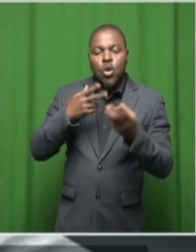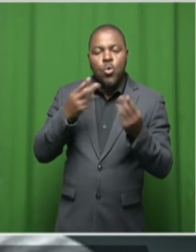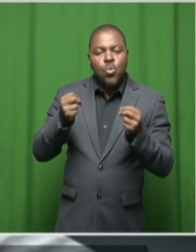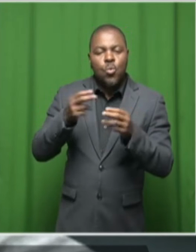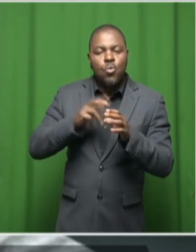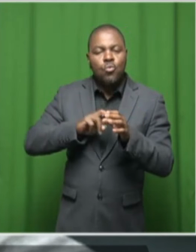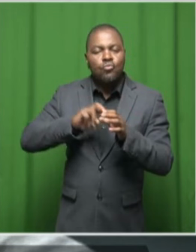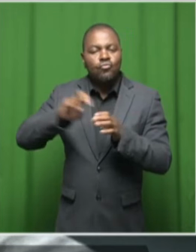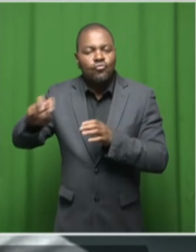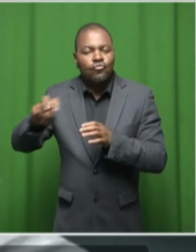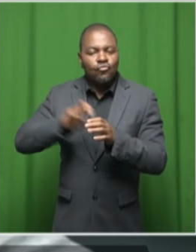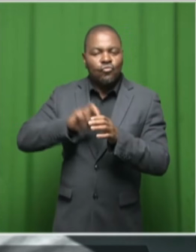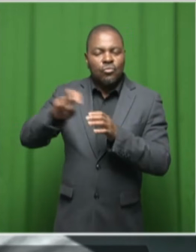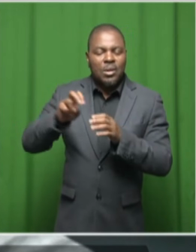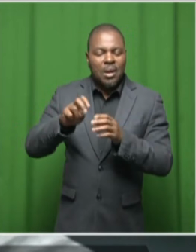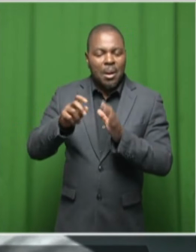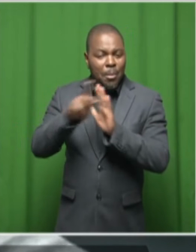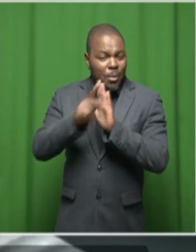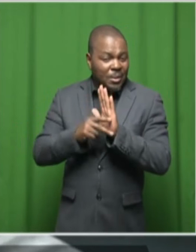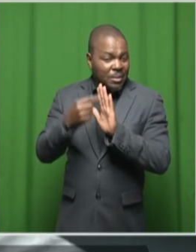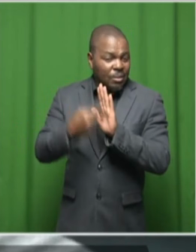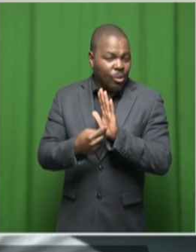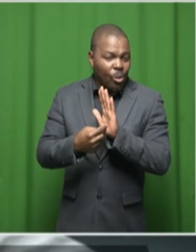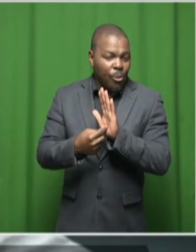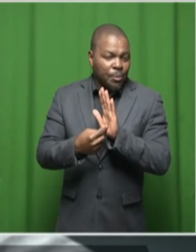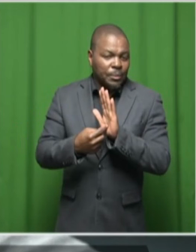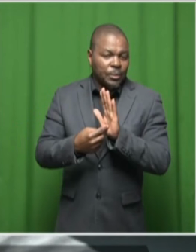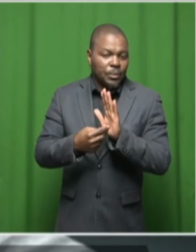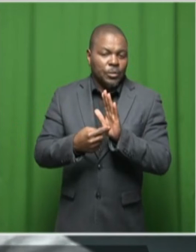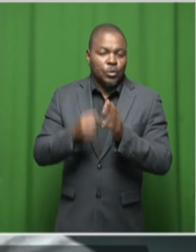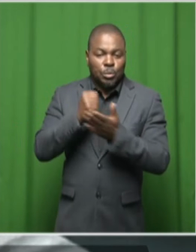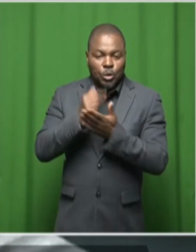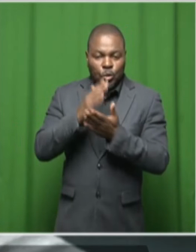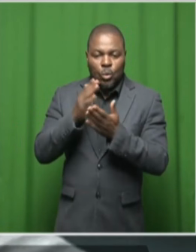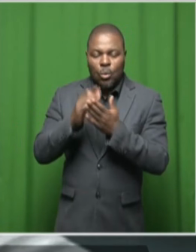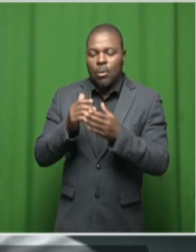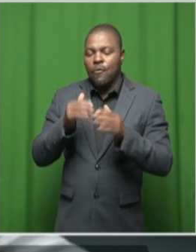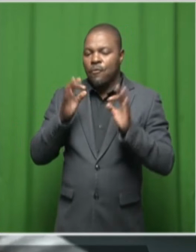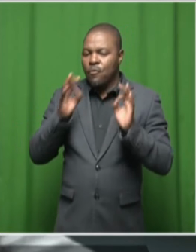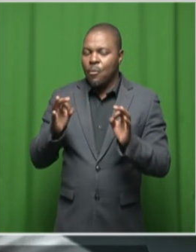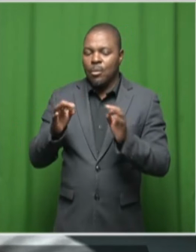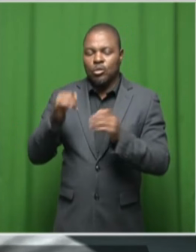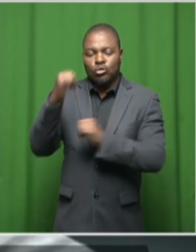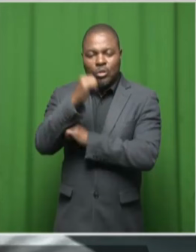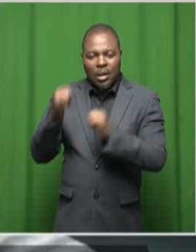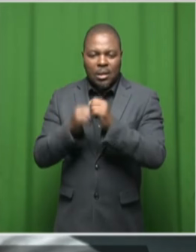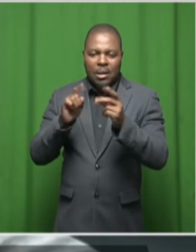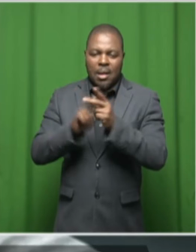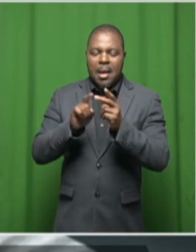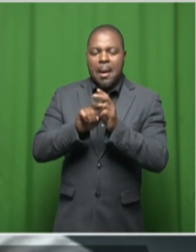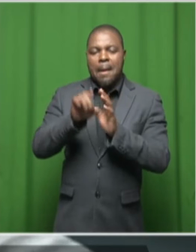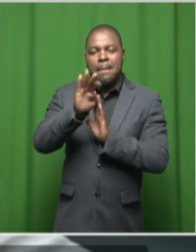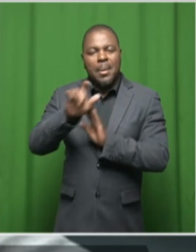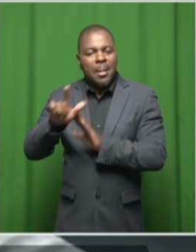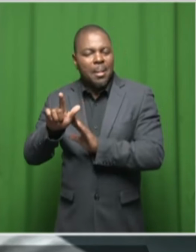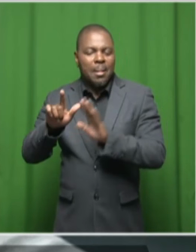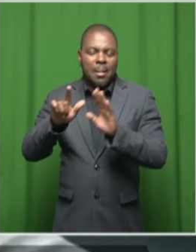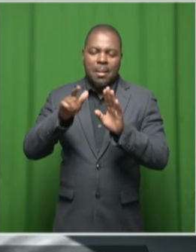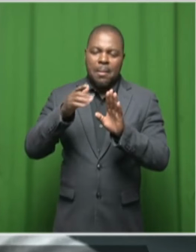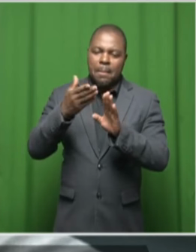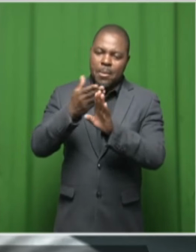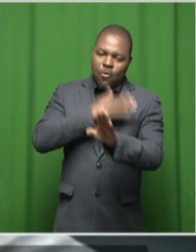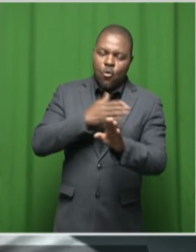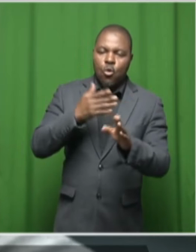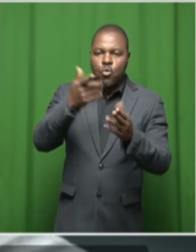and actually have the patience to see the formal structures, the bills and everything that needs to be in place before you can act on these